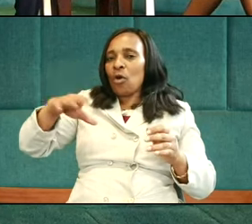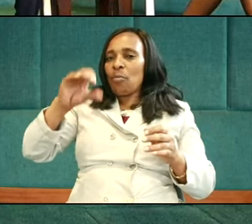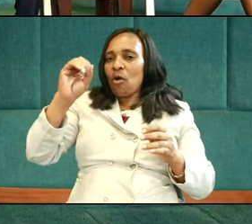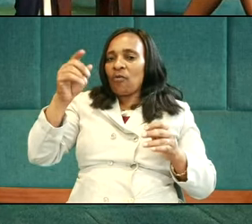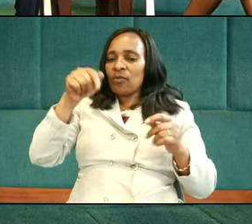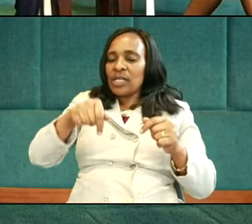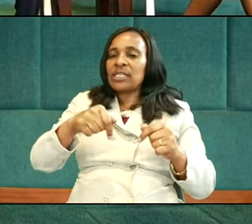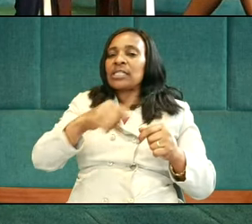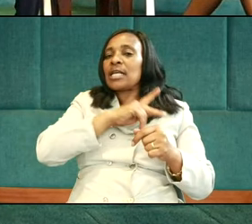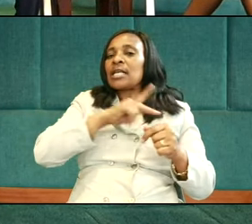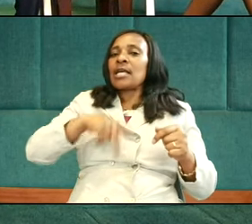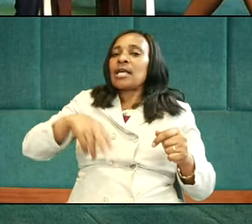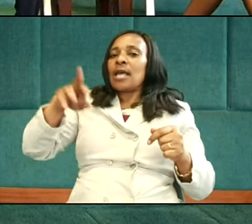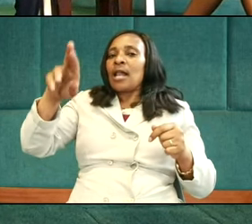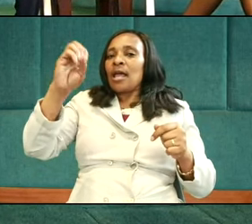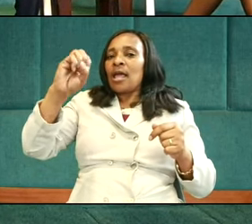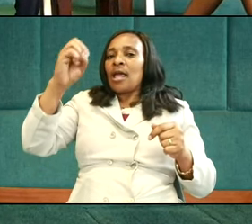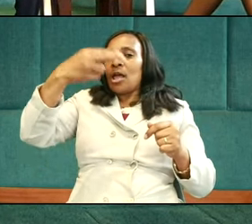Rehoboam.